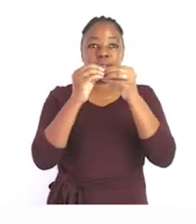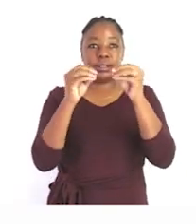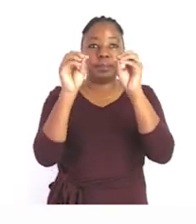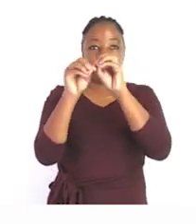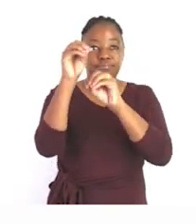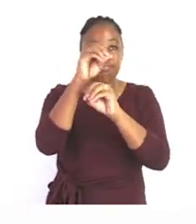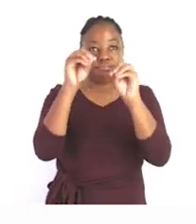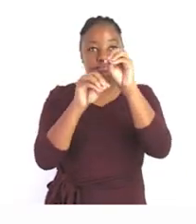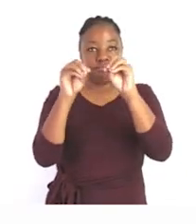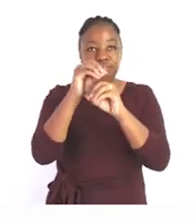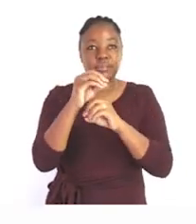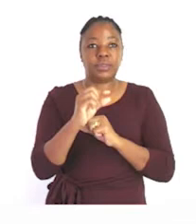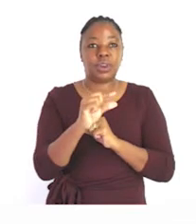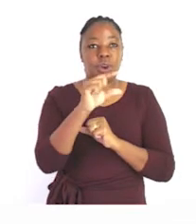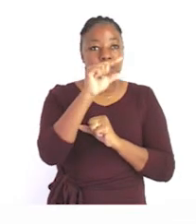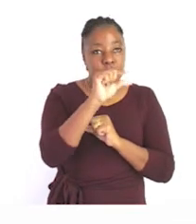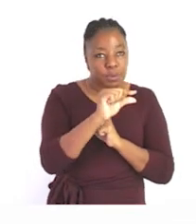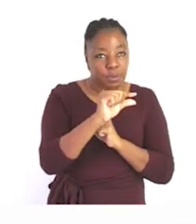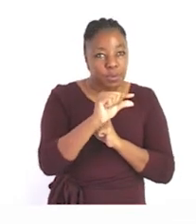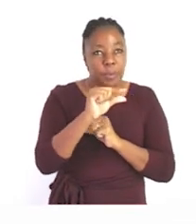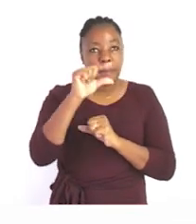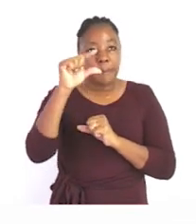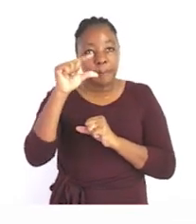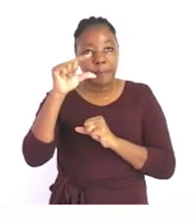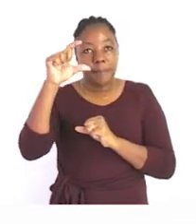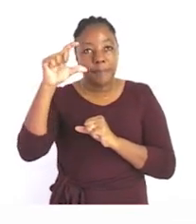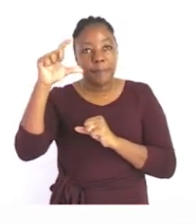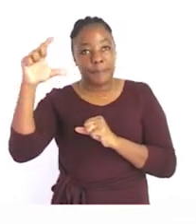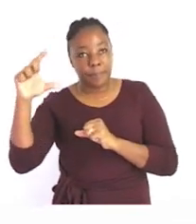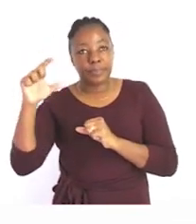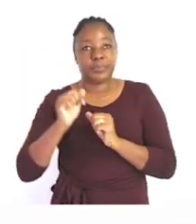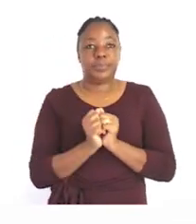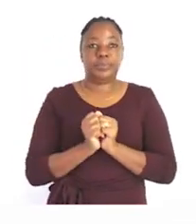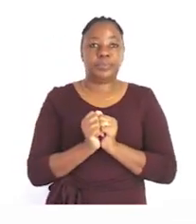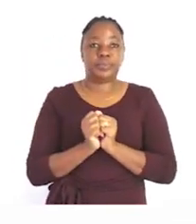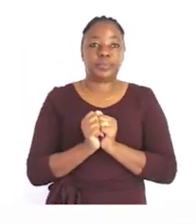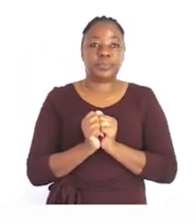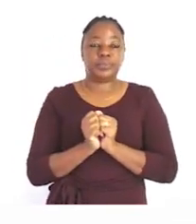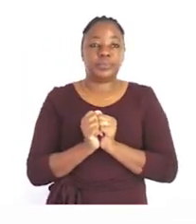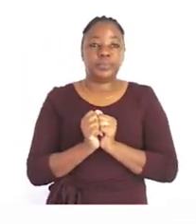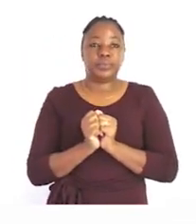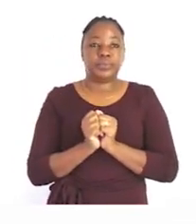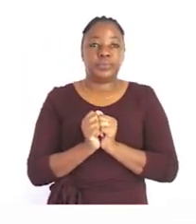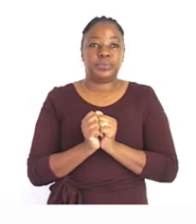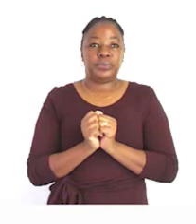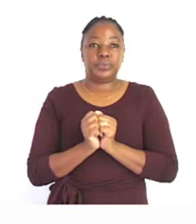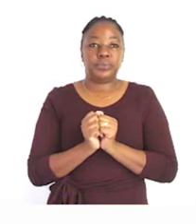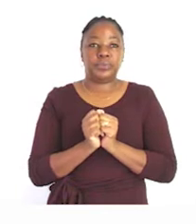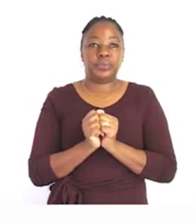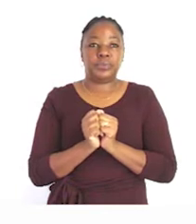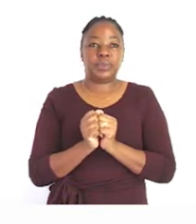numbers from smallest to biggest. What we are going to do is number